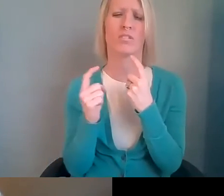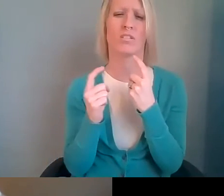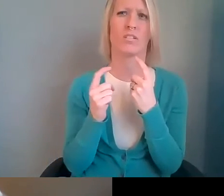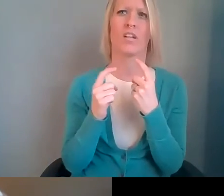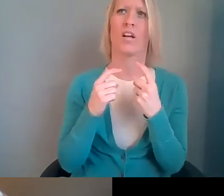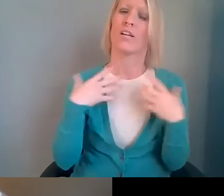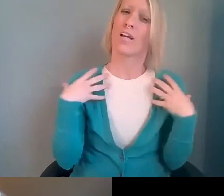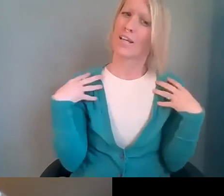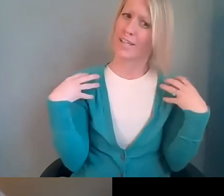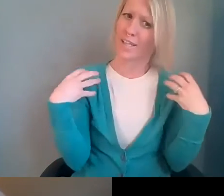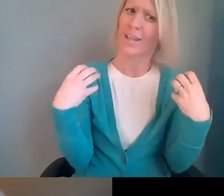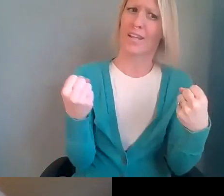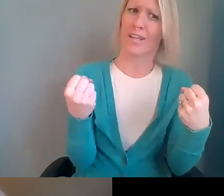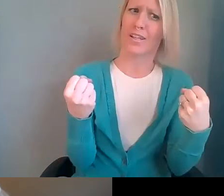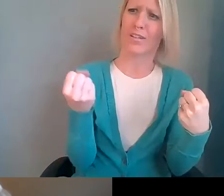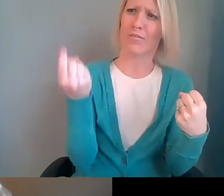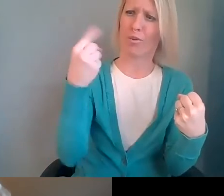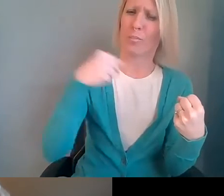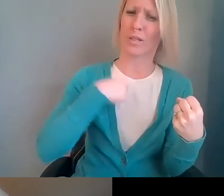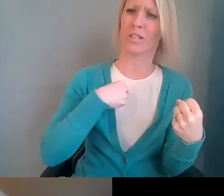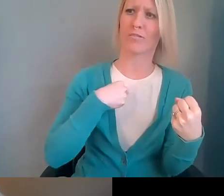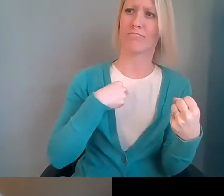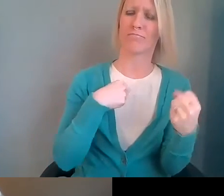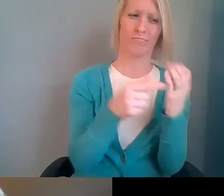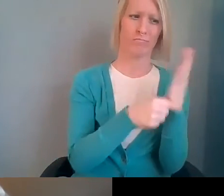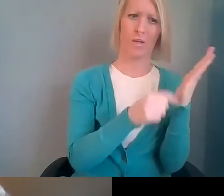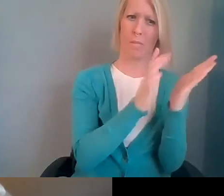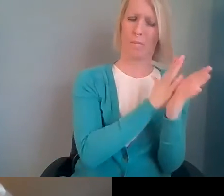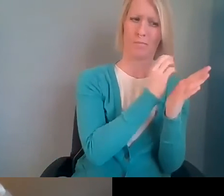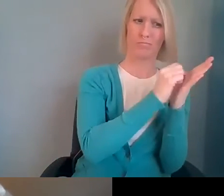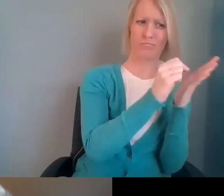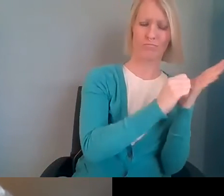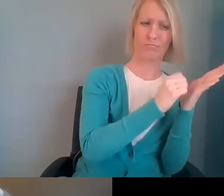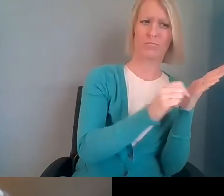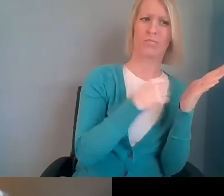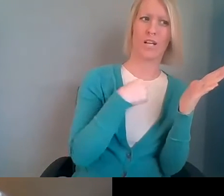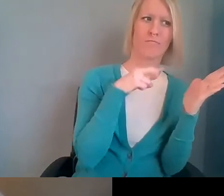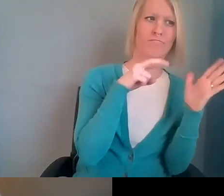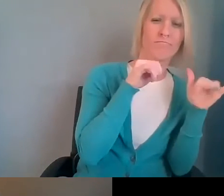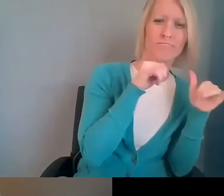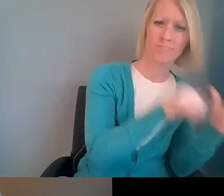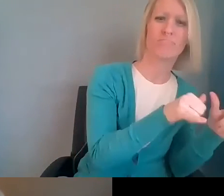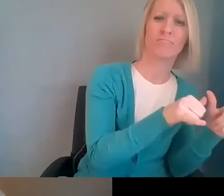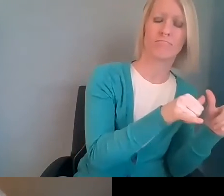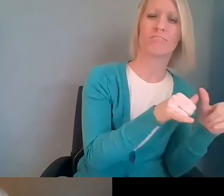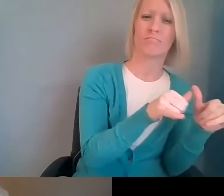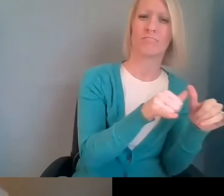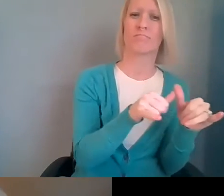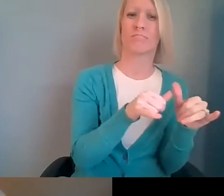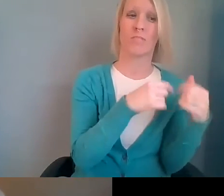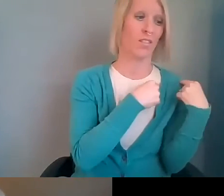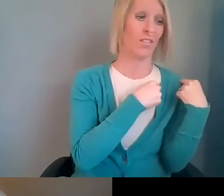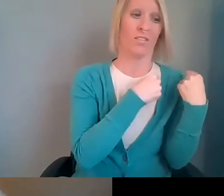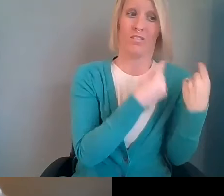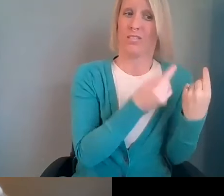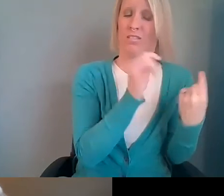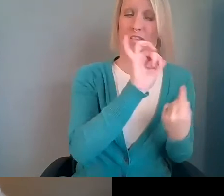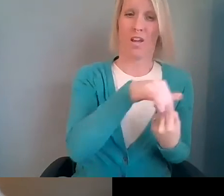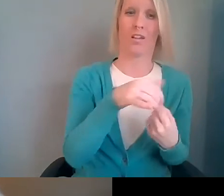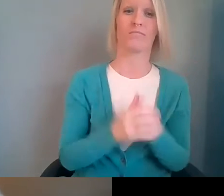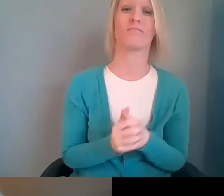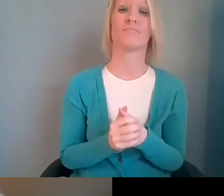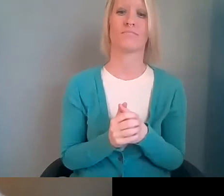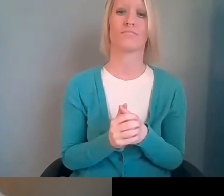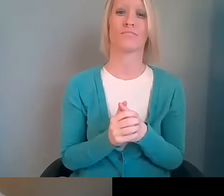since. Um, so since probably the fall of night or the early fall